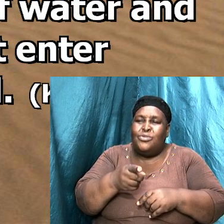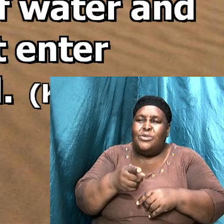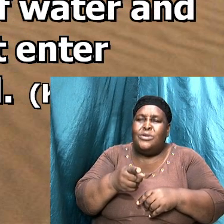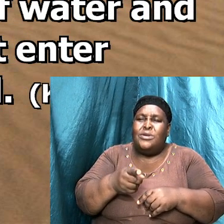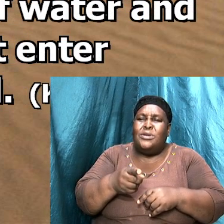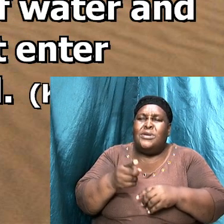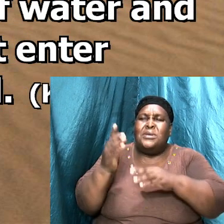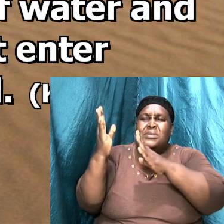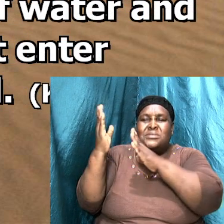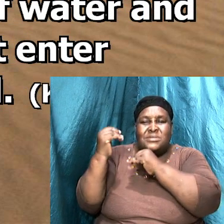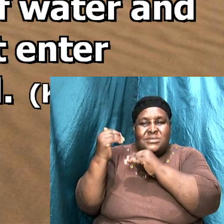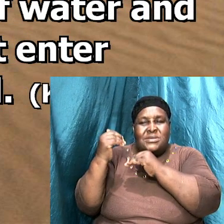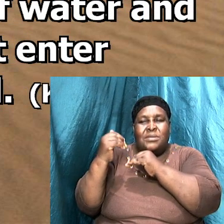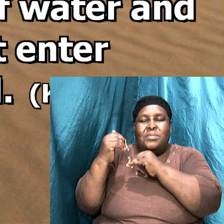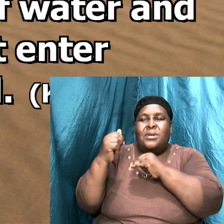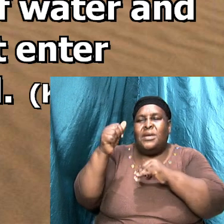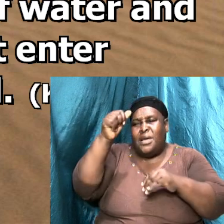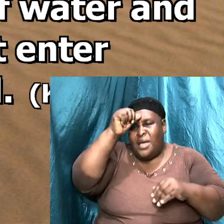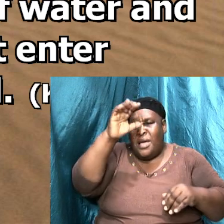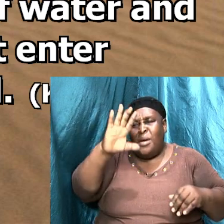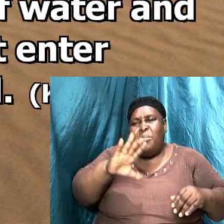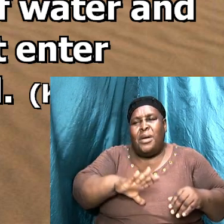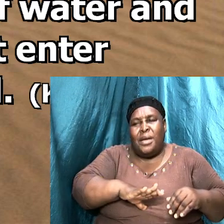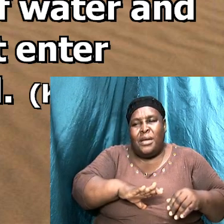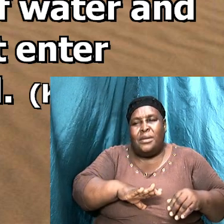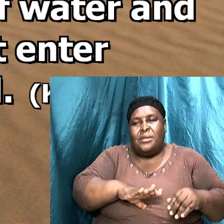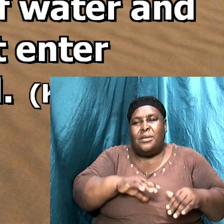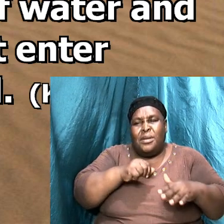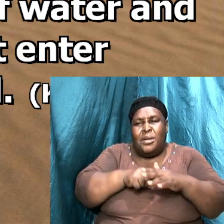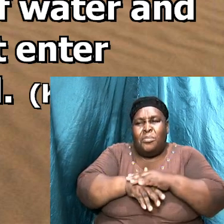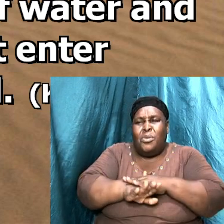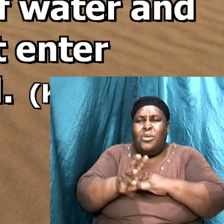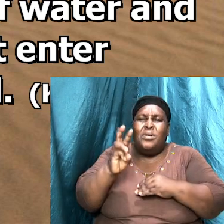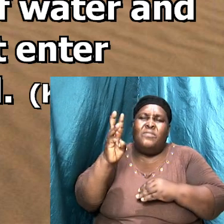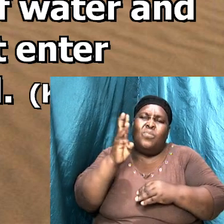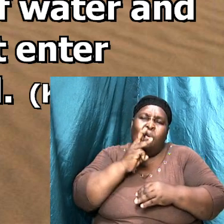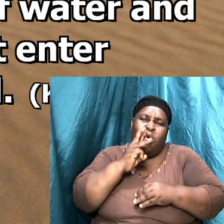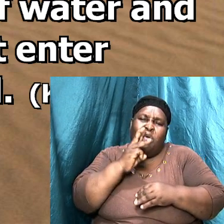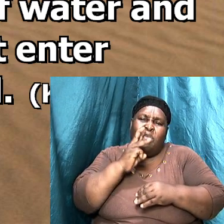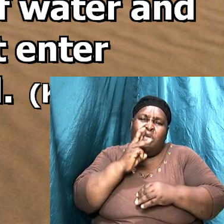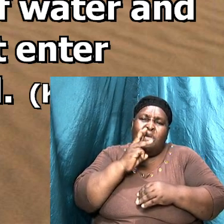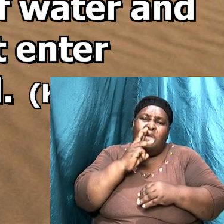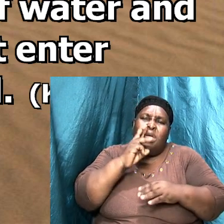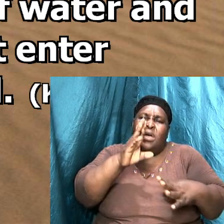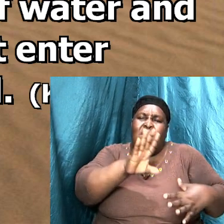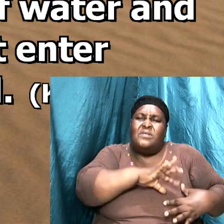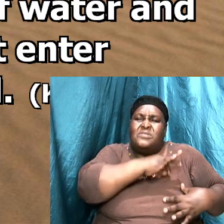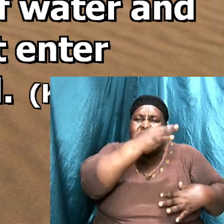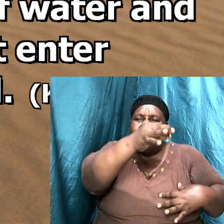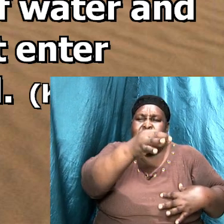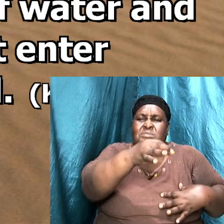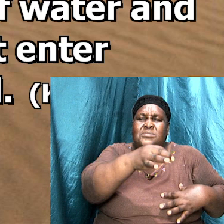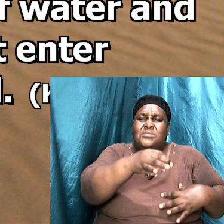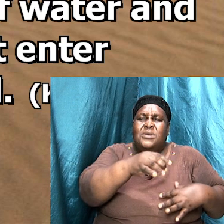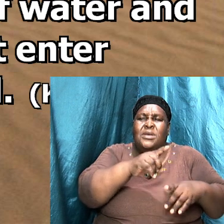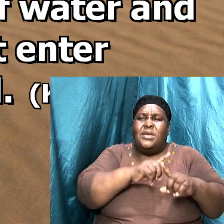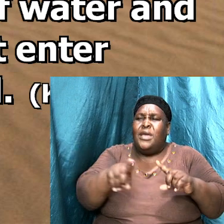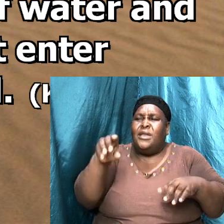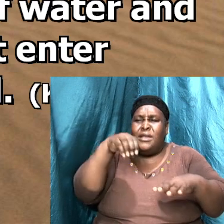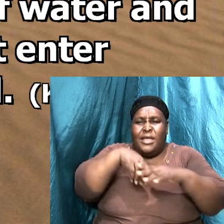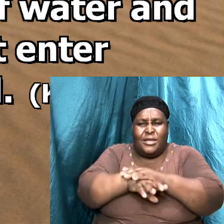Verily, verily, I say unto thee, I say a man be born of water